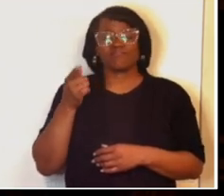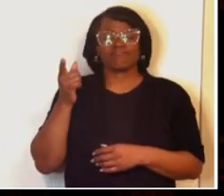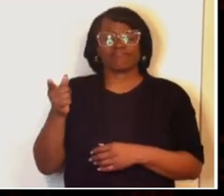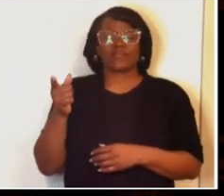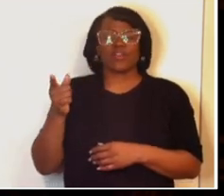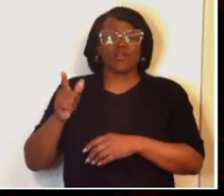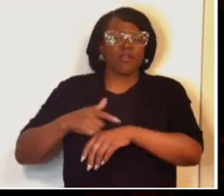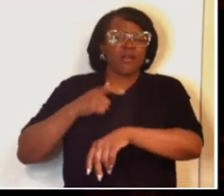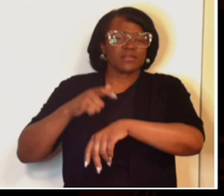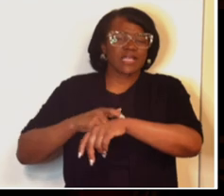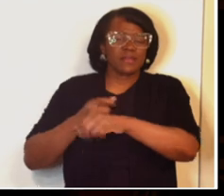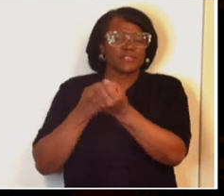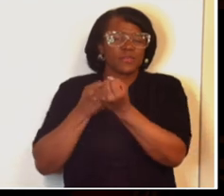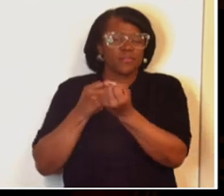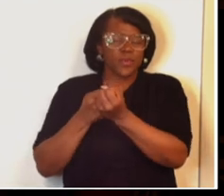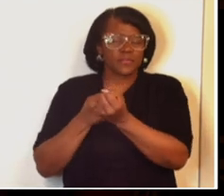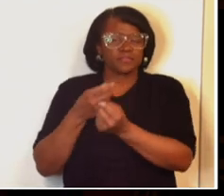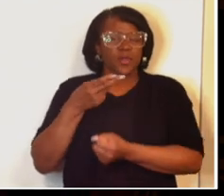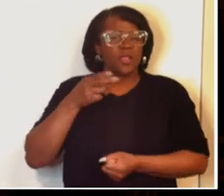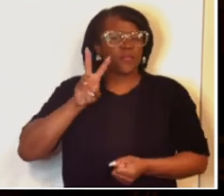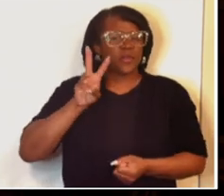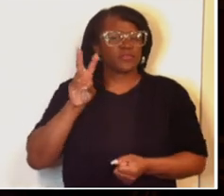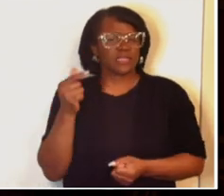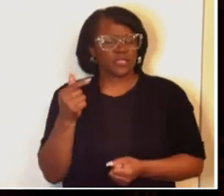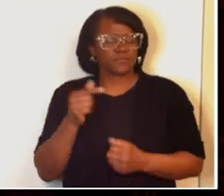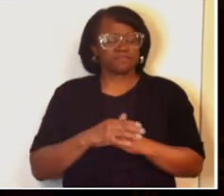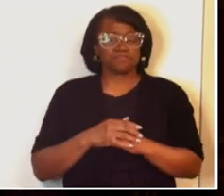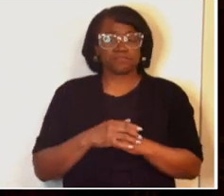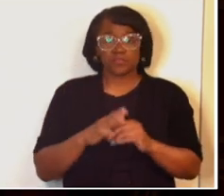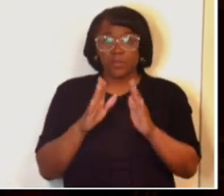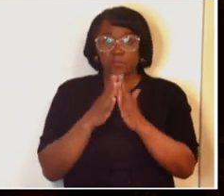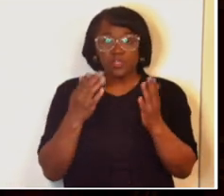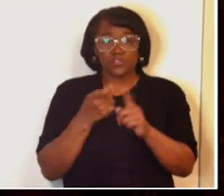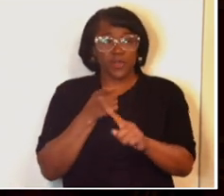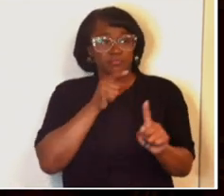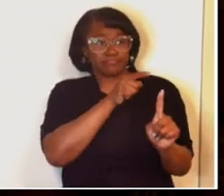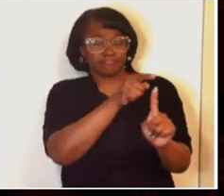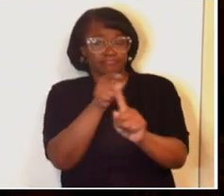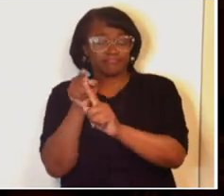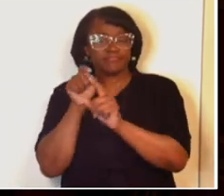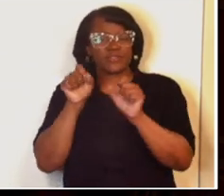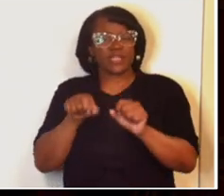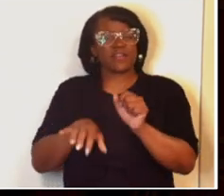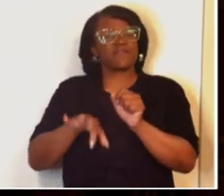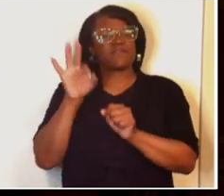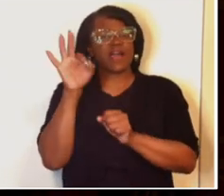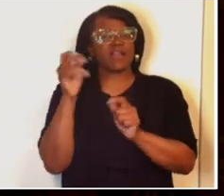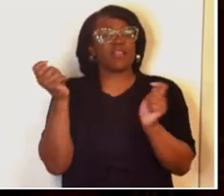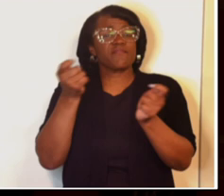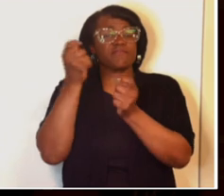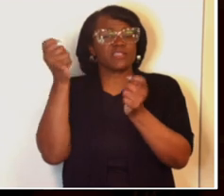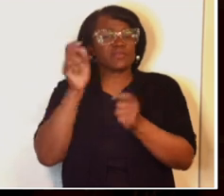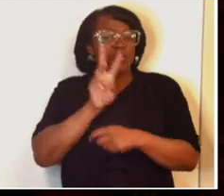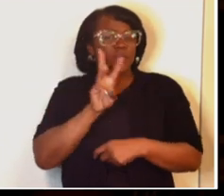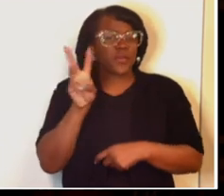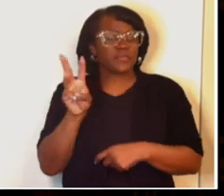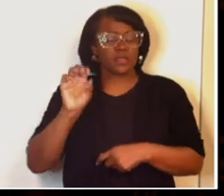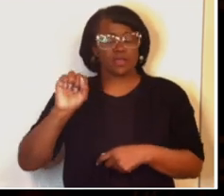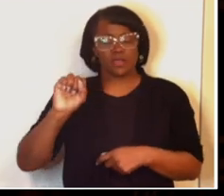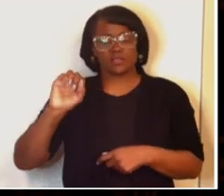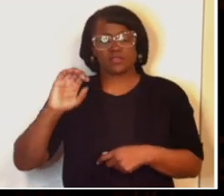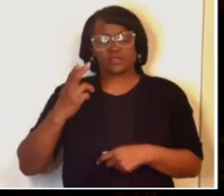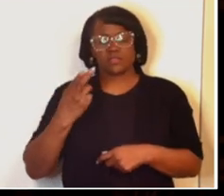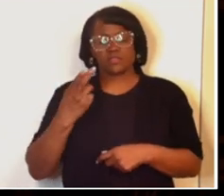support of the Harlem Writers Guild. Books by all of our authors can be found on the festival website at the